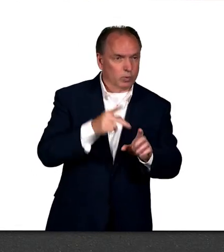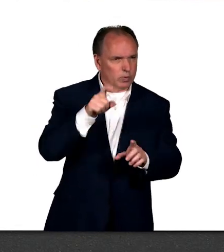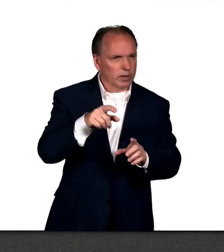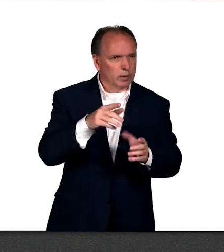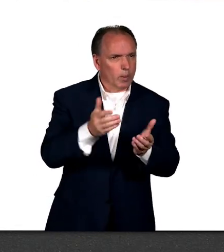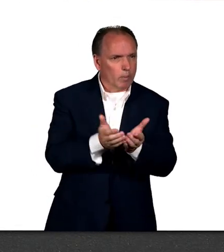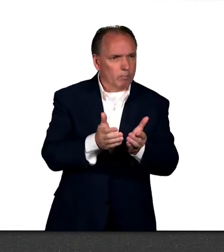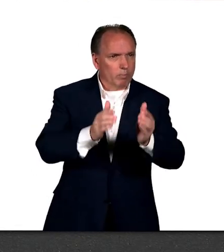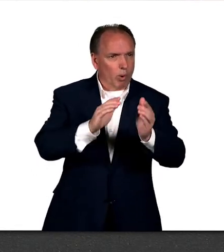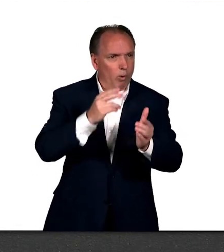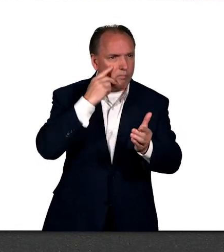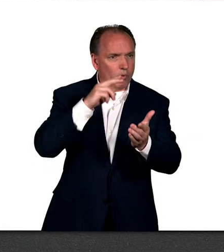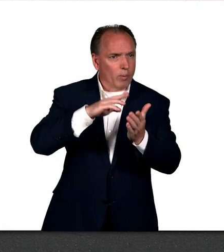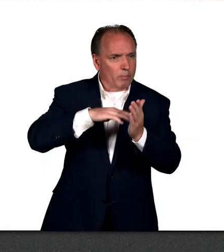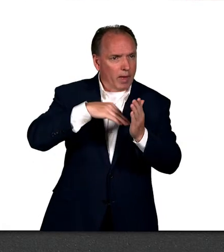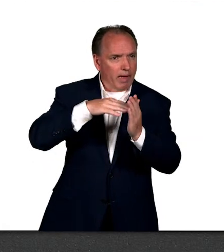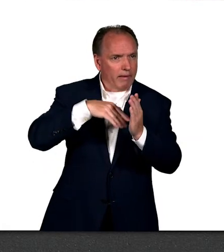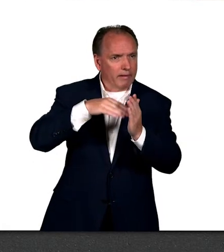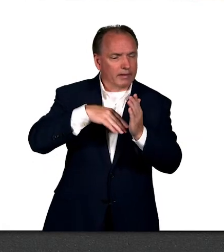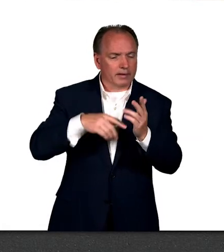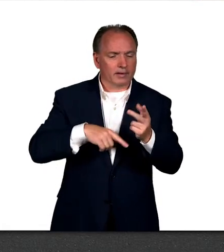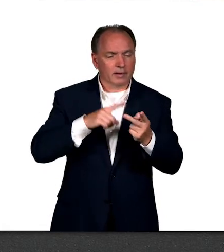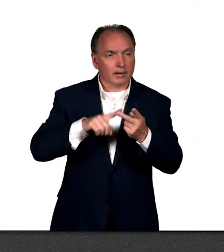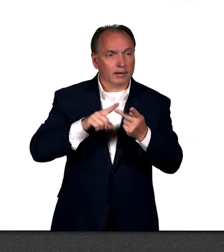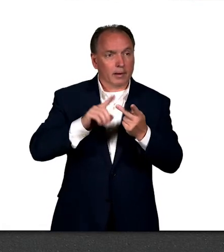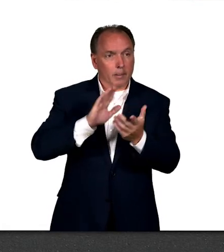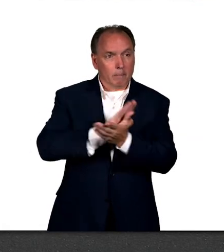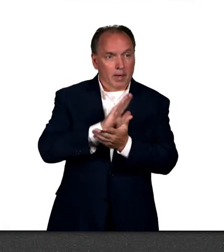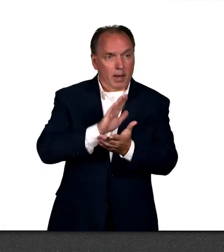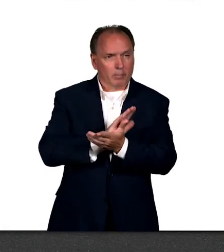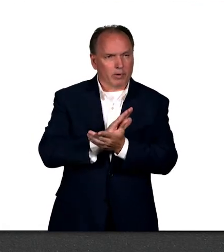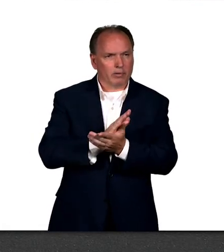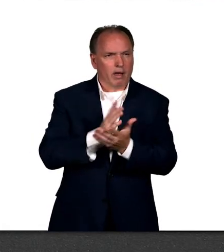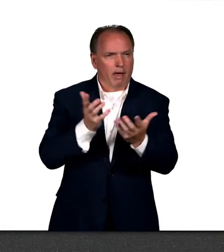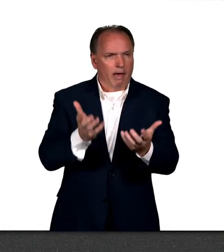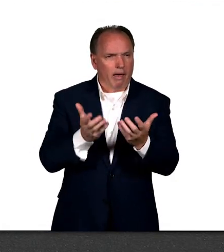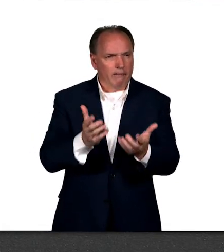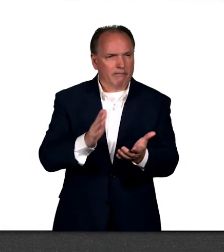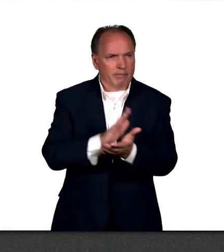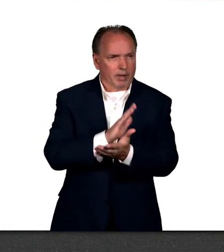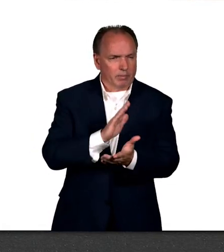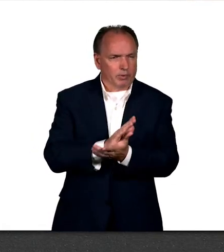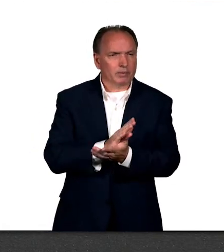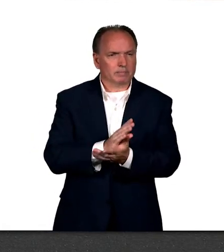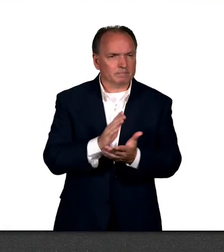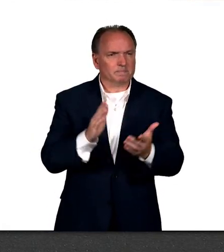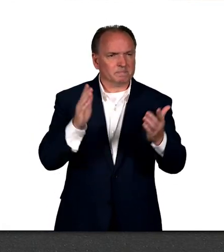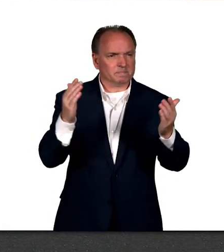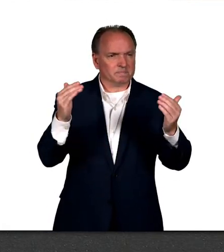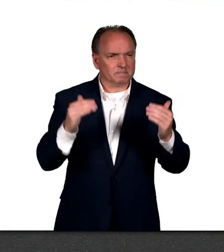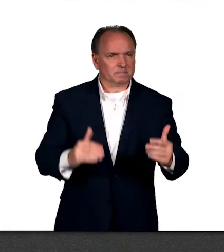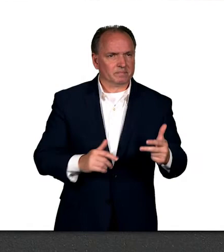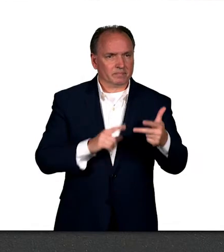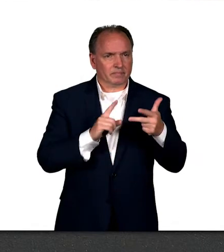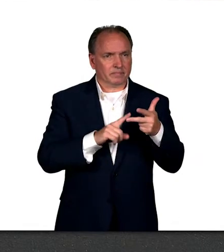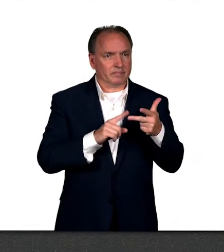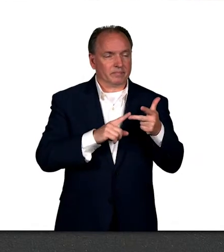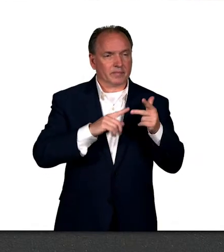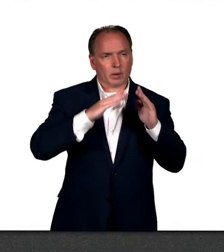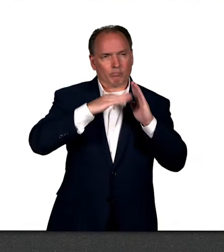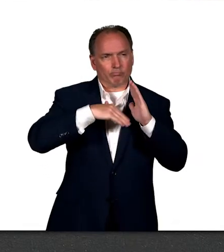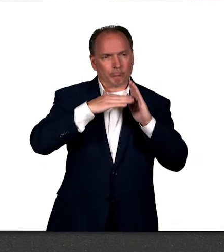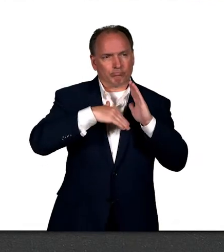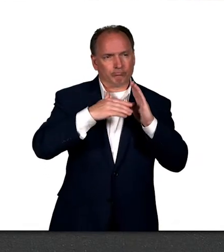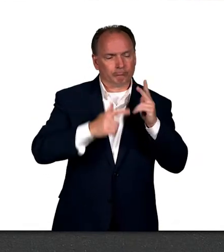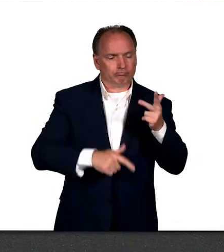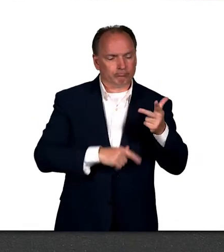paint. We need cardstock, and it needs to be a little bit heavier than paper, and you'll see why. A